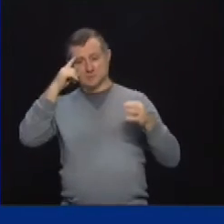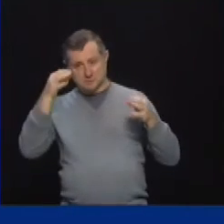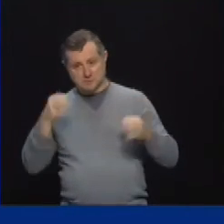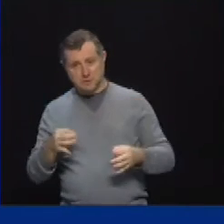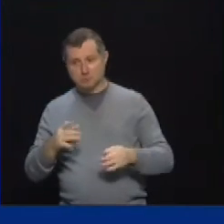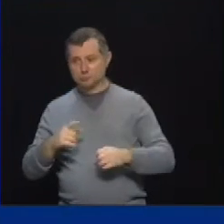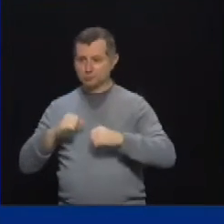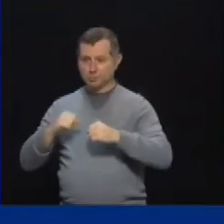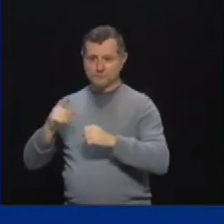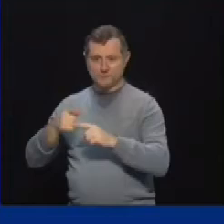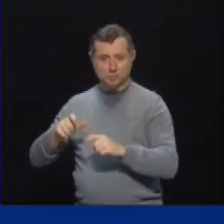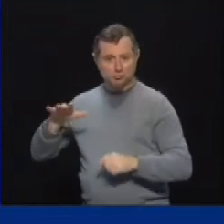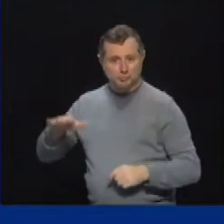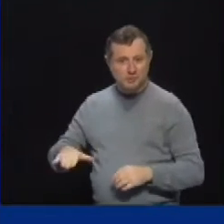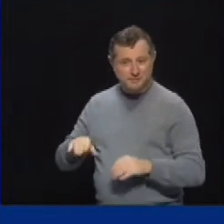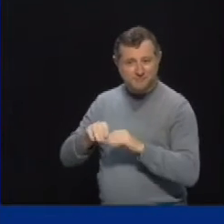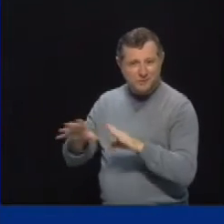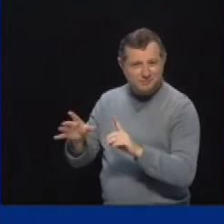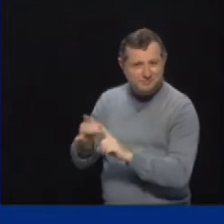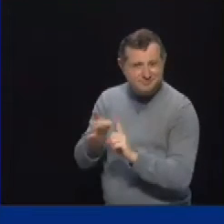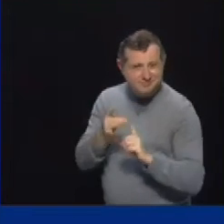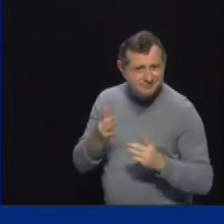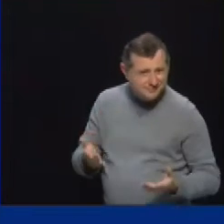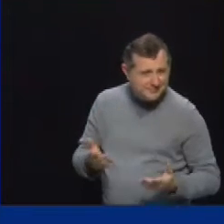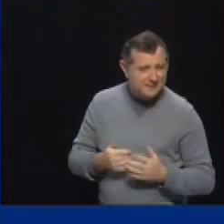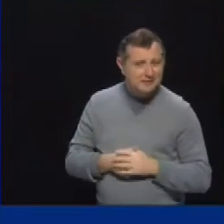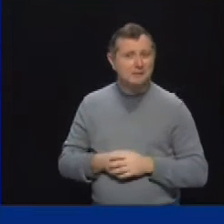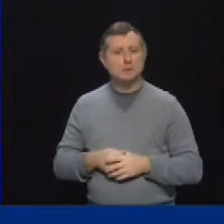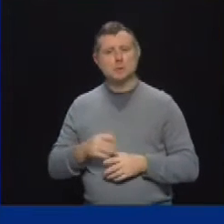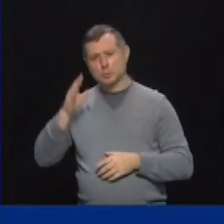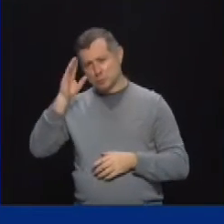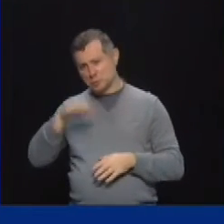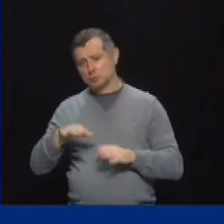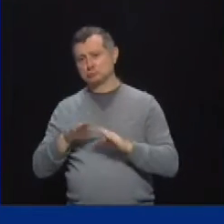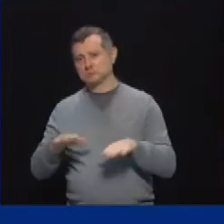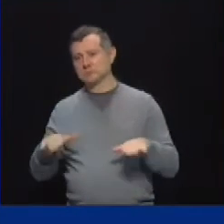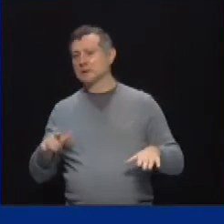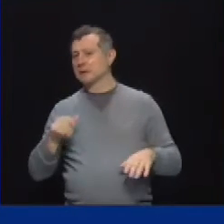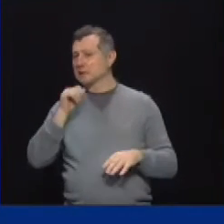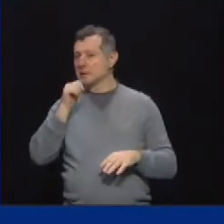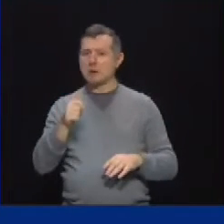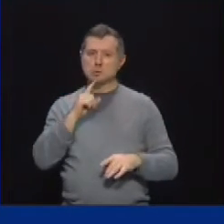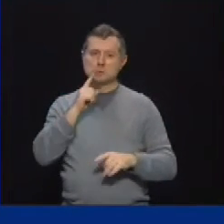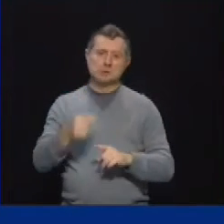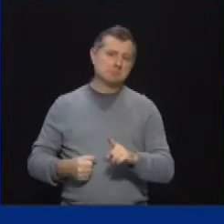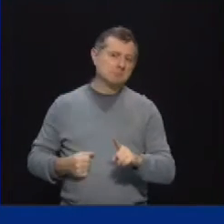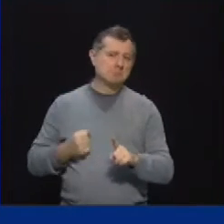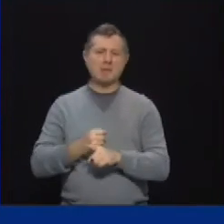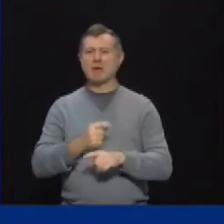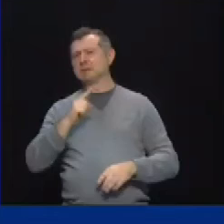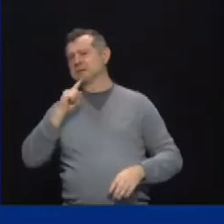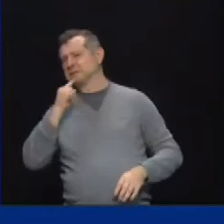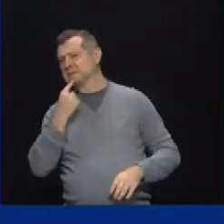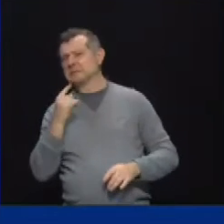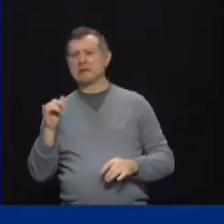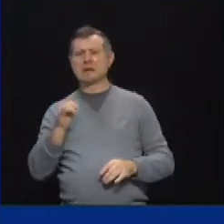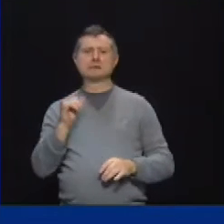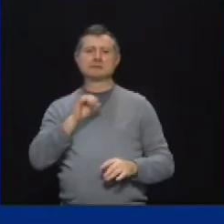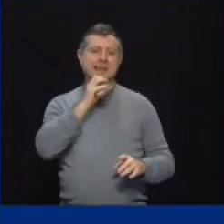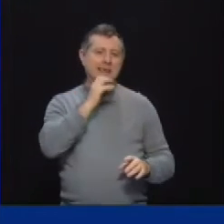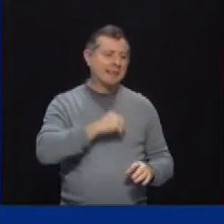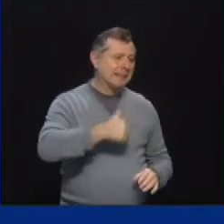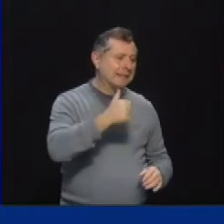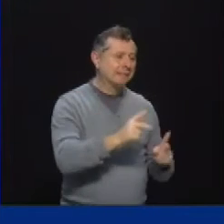virus. And we know that children have not been hit as hard as adults, and particularly the elderly, but we also don't have enough knowledge to know